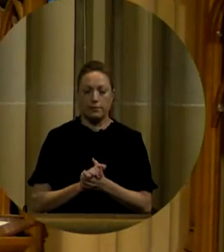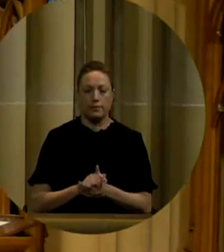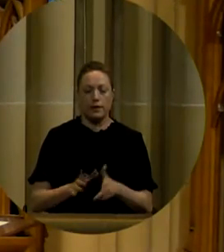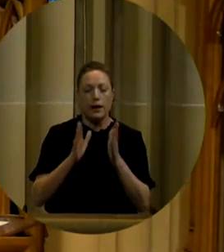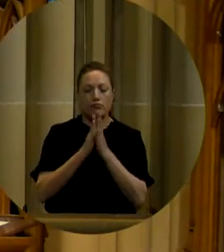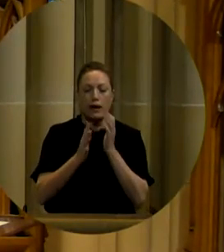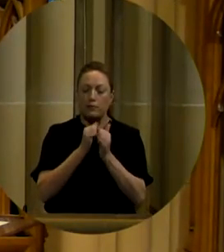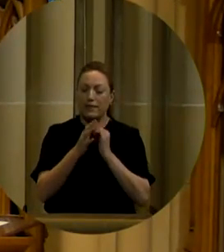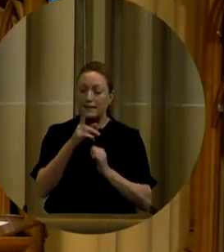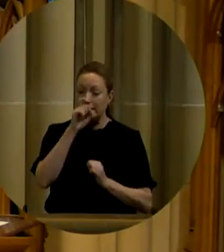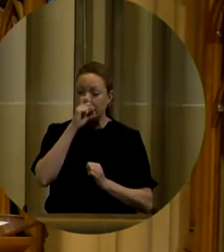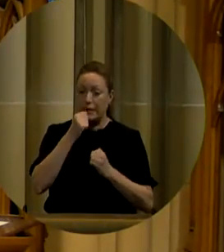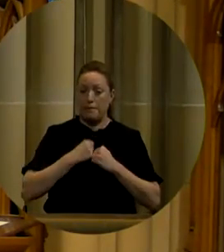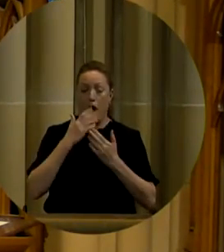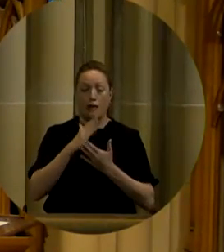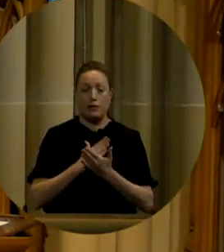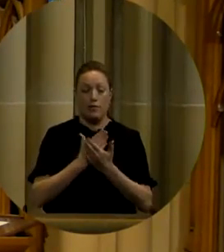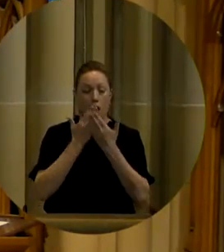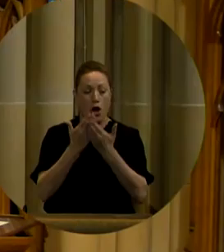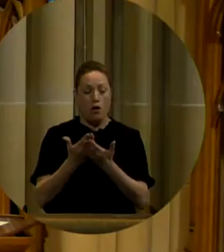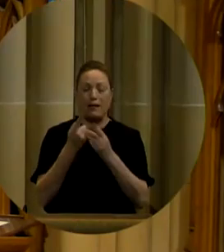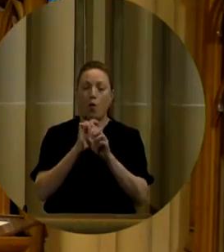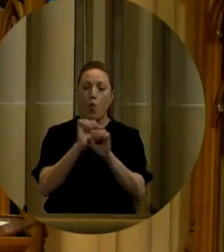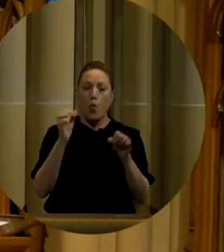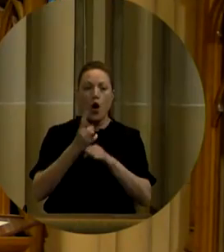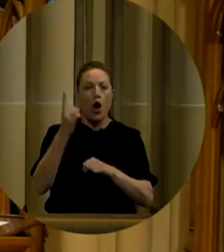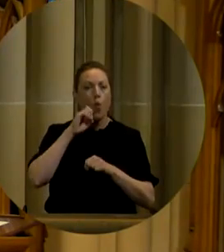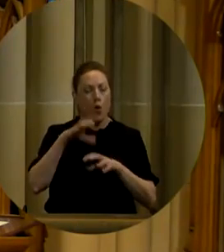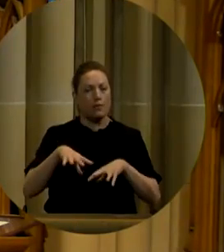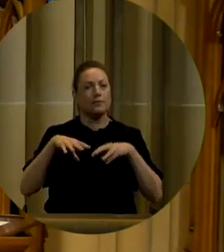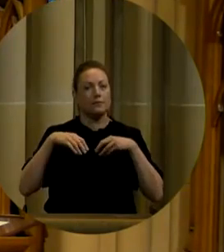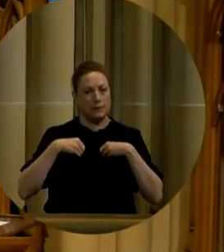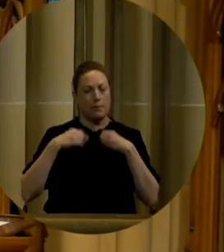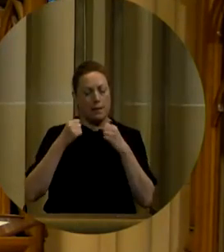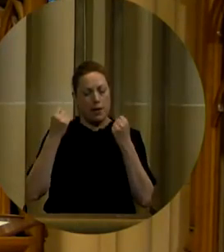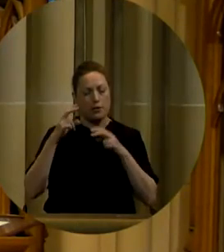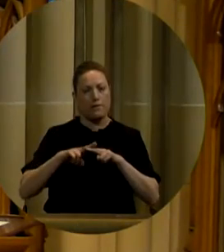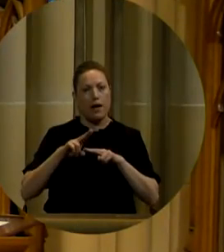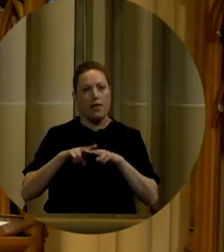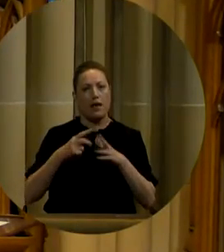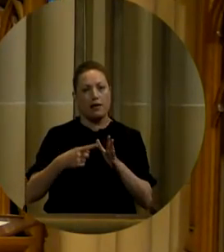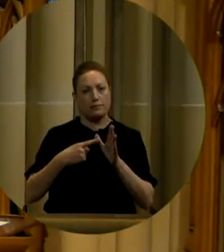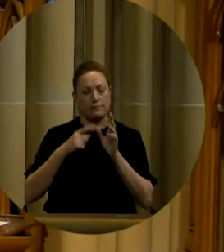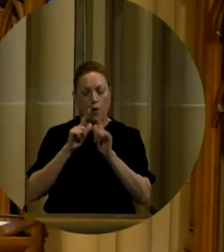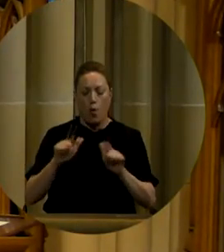Pray, brothers and sisters, that my sacrifice and yours may be acceptable to God, the Almighty Father.